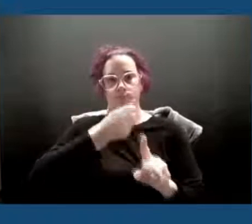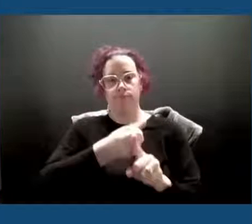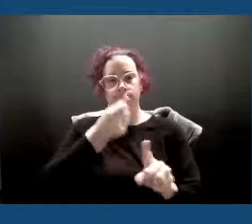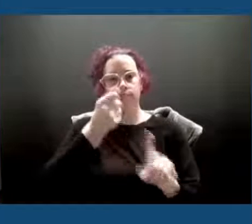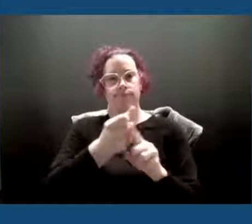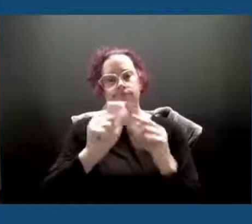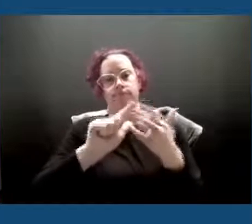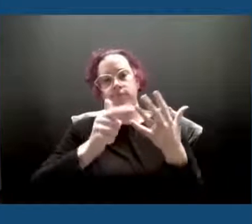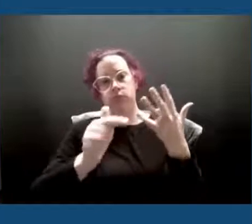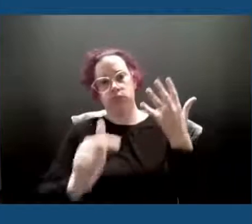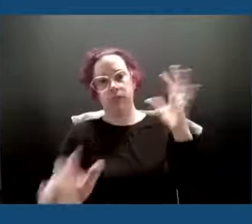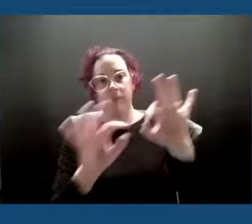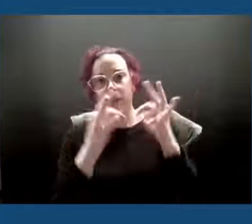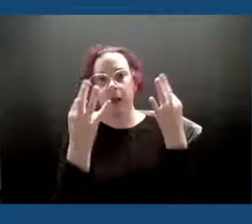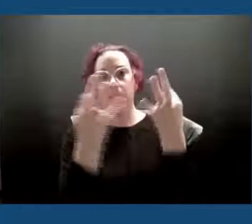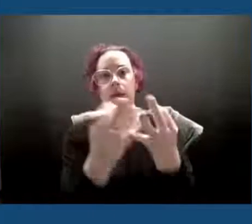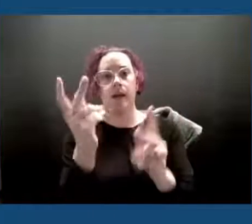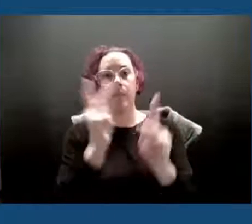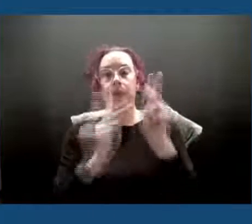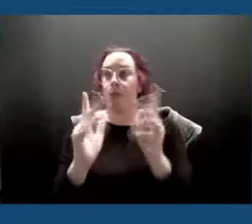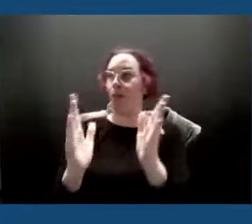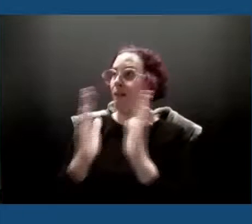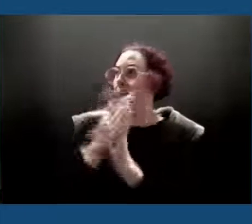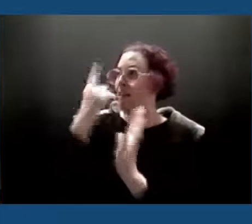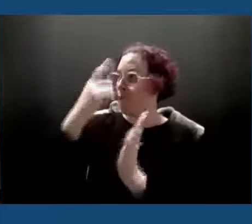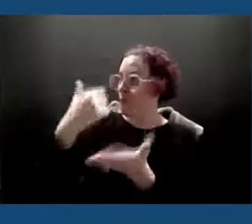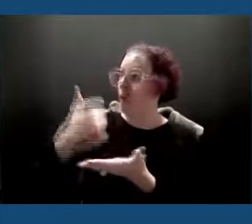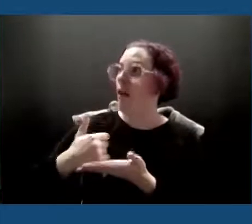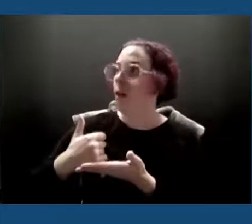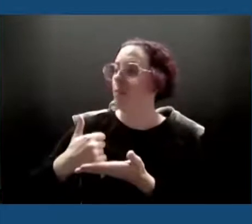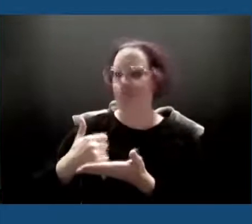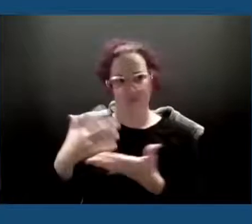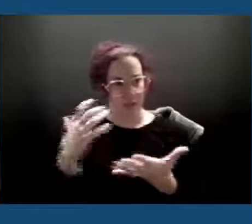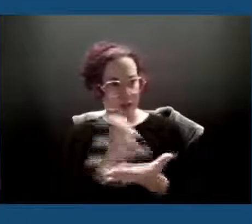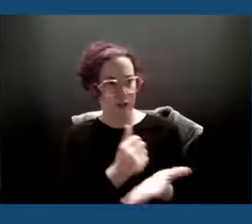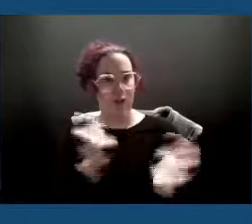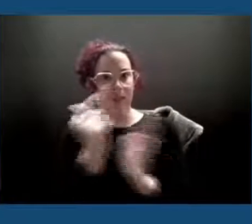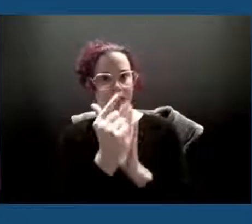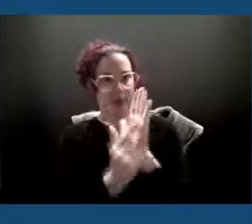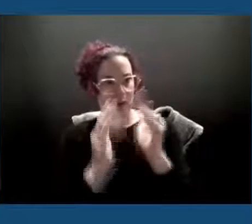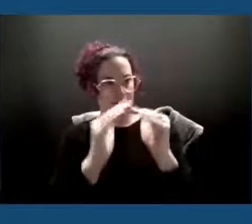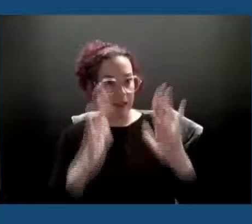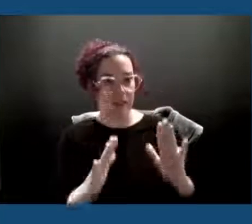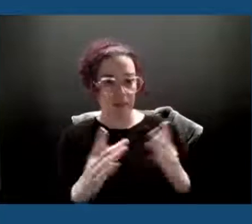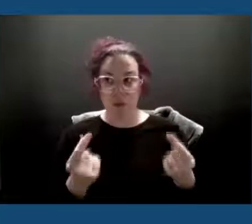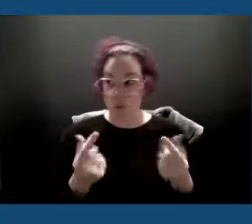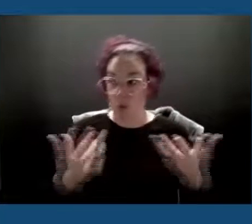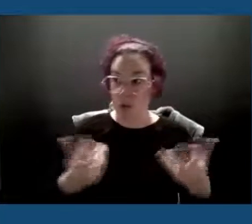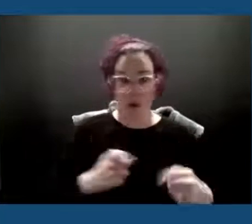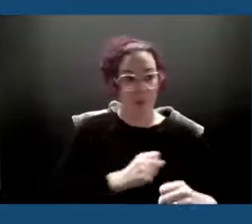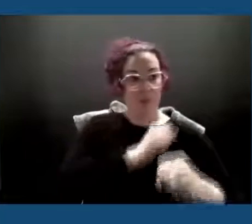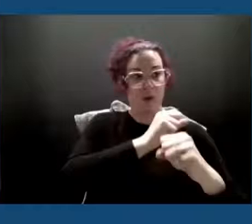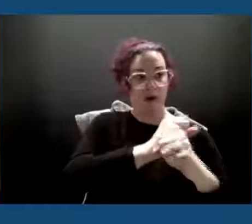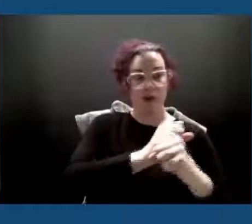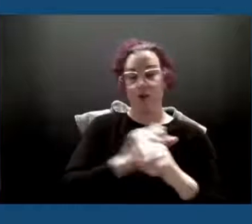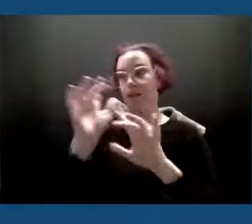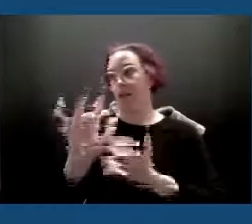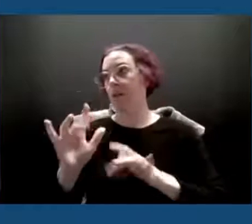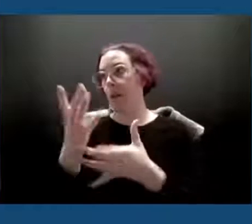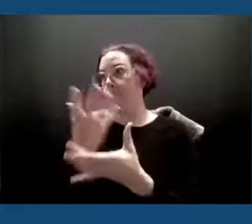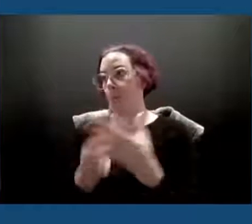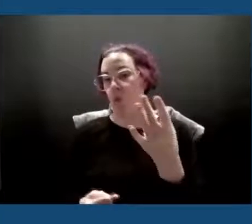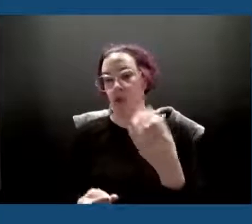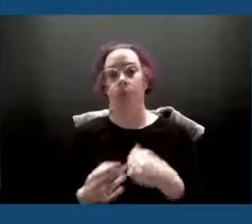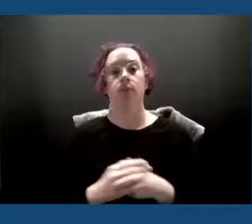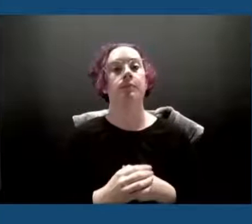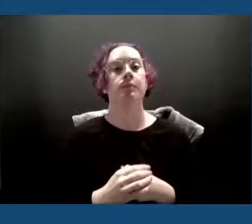families, and when people come forward for help, they deserve a legal system that offers both protection and compassion. Melanie's